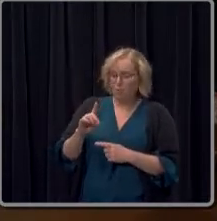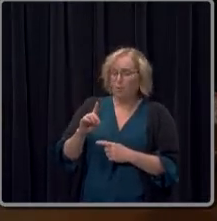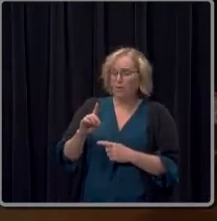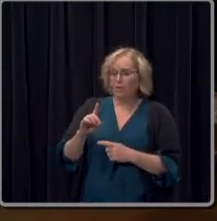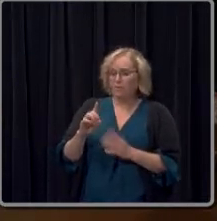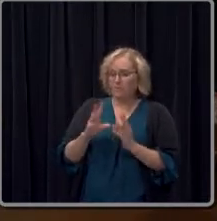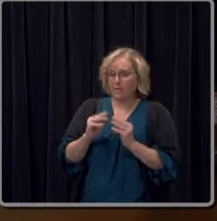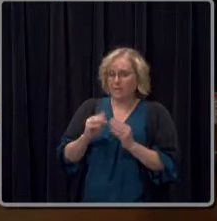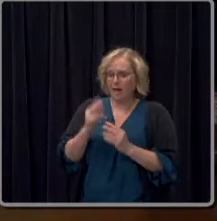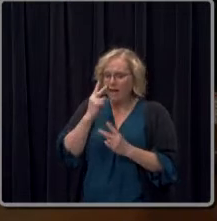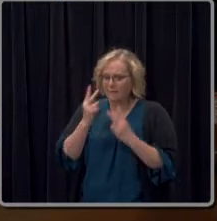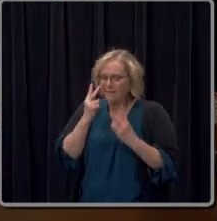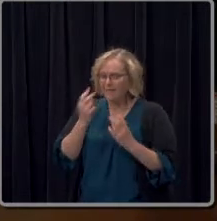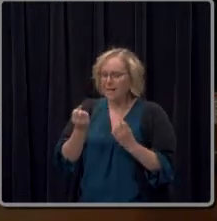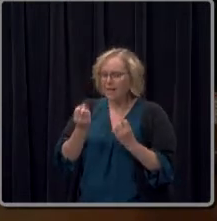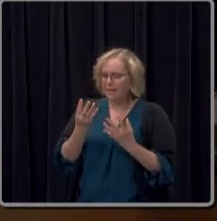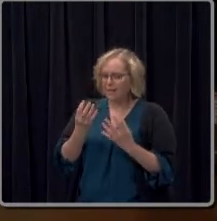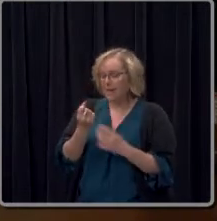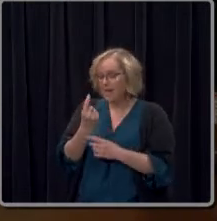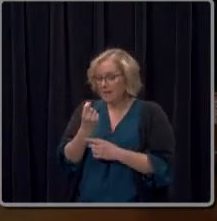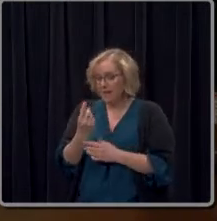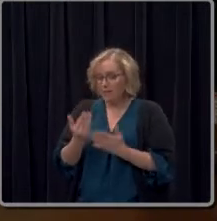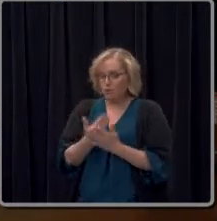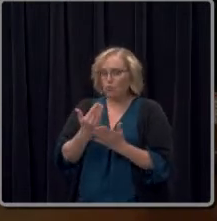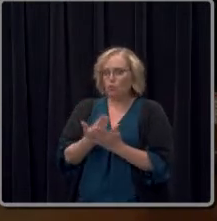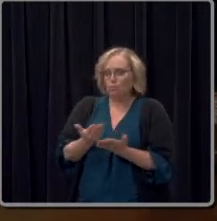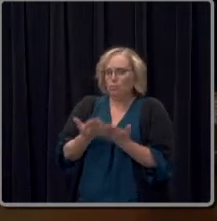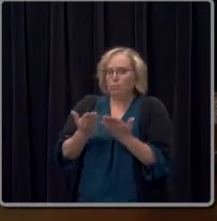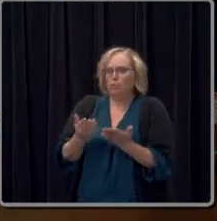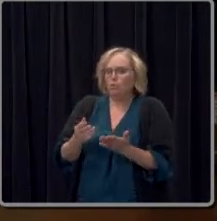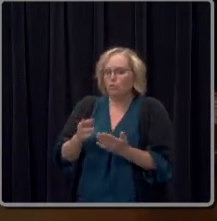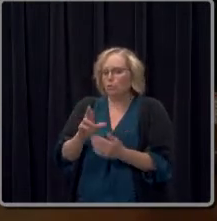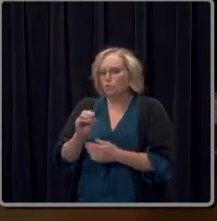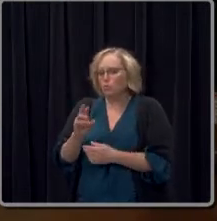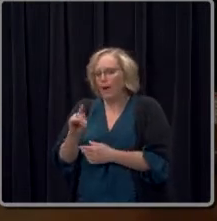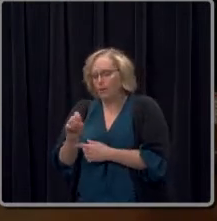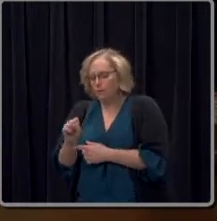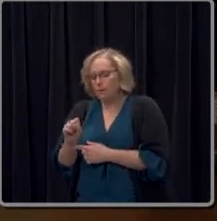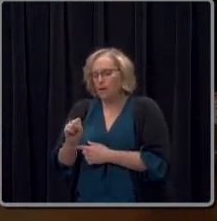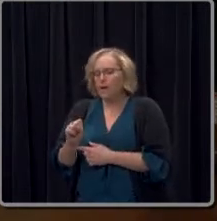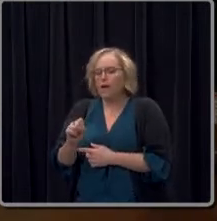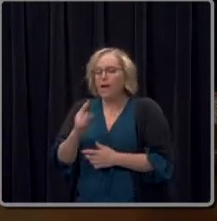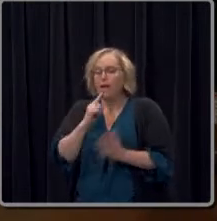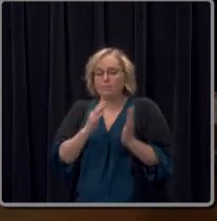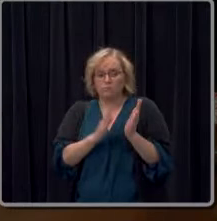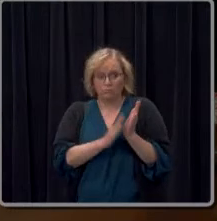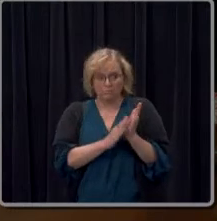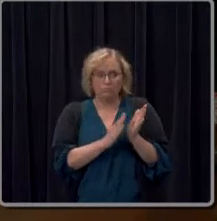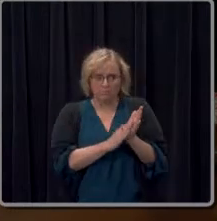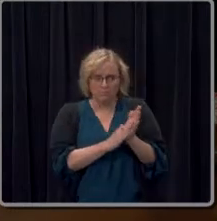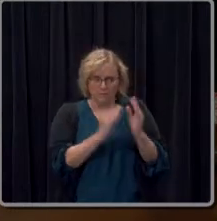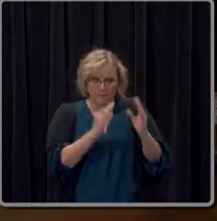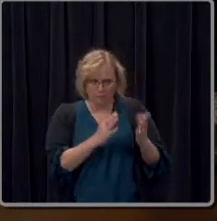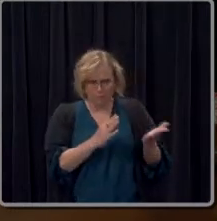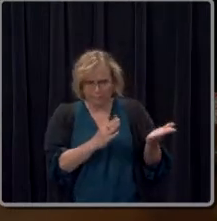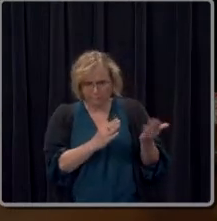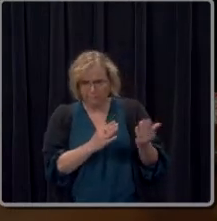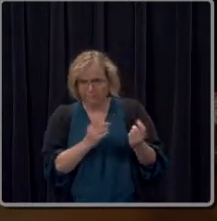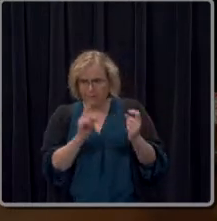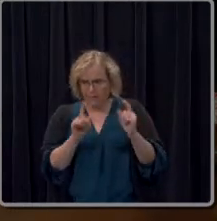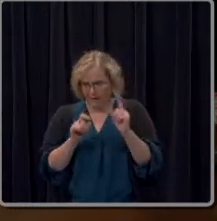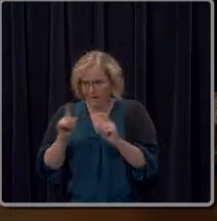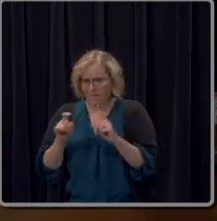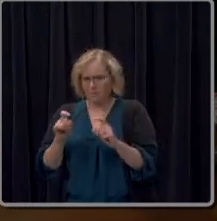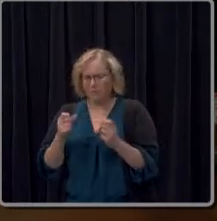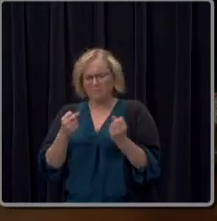routes. And to the credit of teachers in the community, they're asking questions. I mean, hundreds of